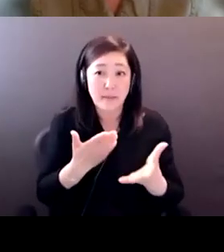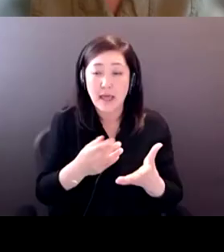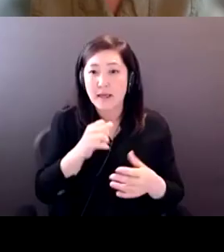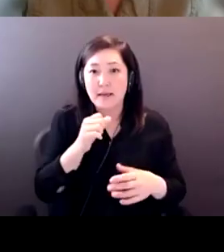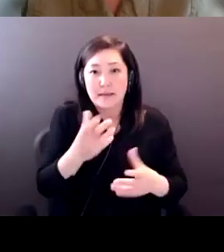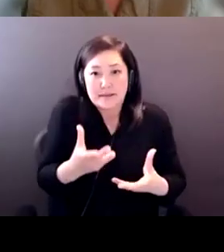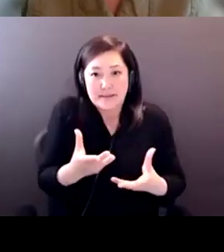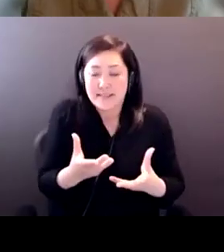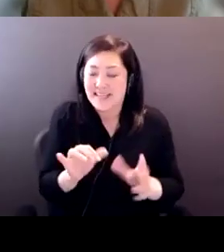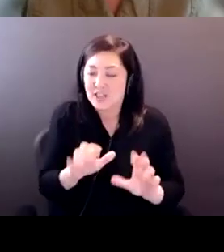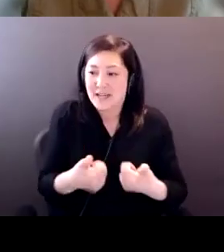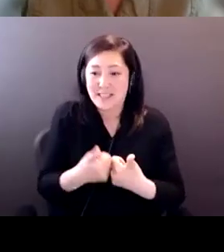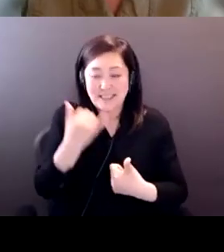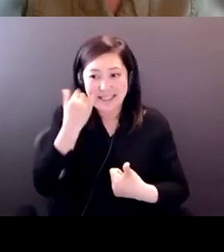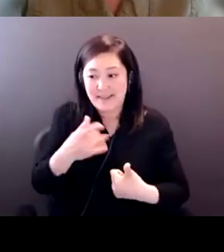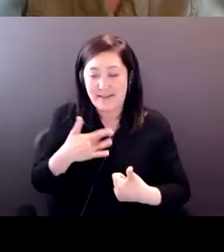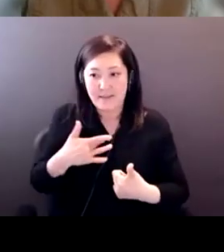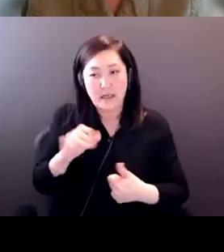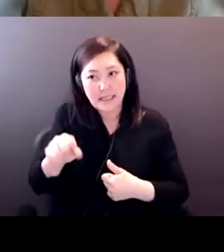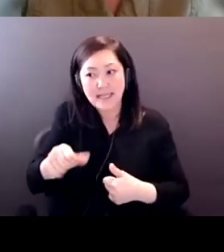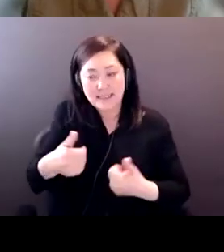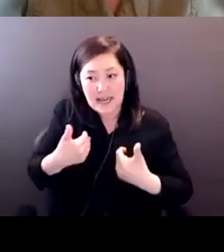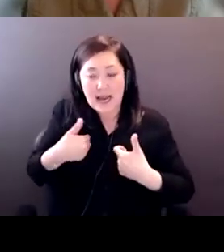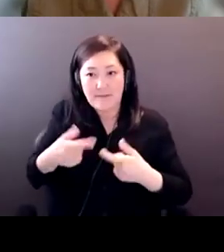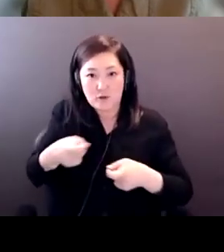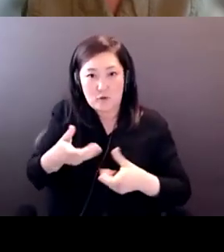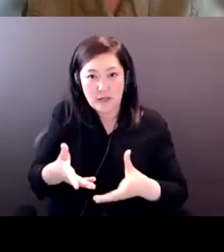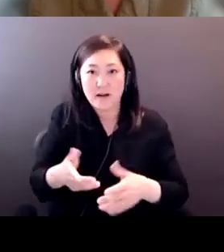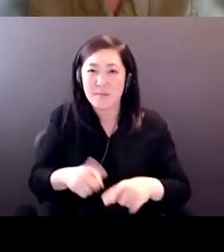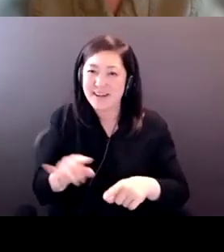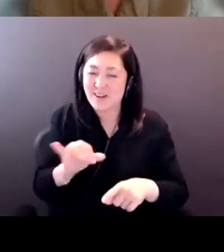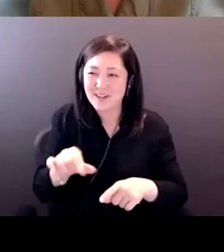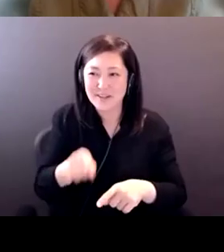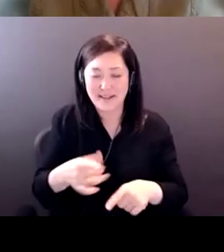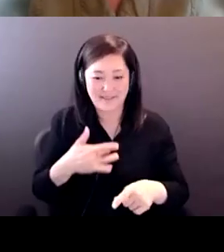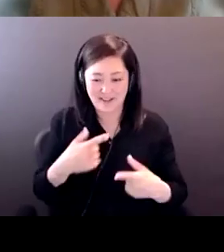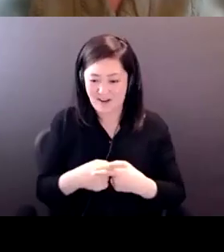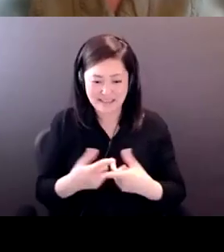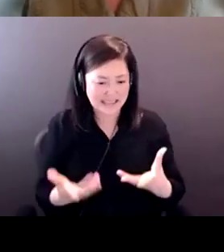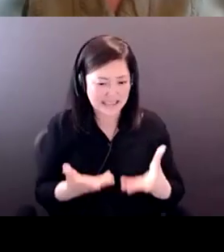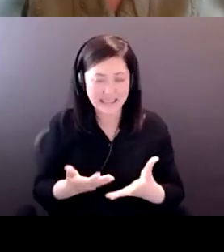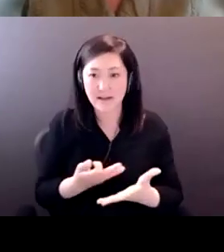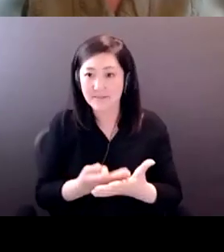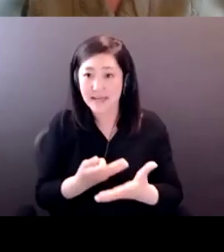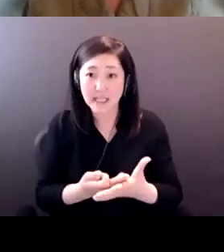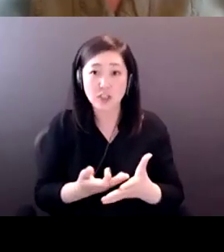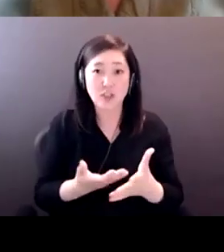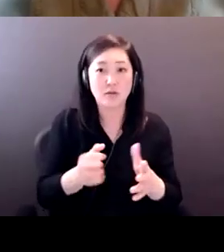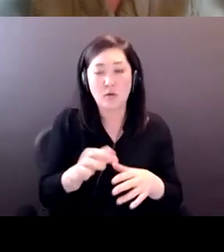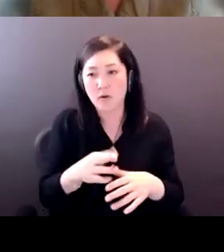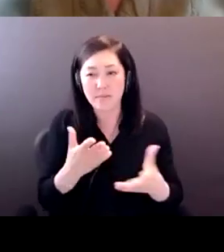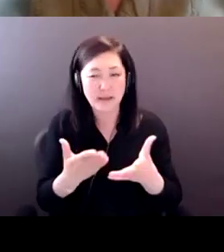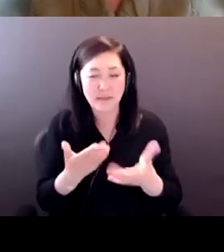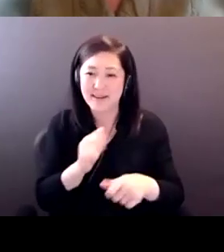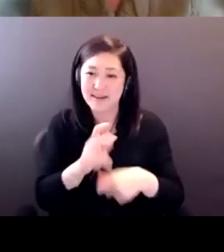be shaped by conflict, competing interests, or financial pressures. So the goal is not to arbitrate family